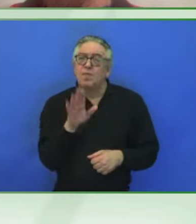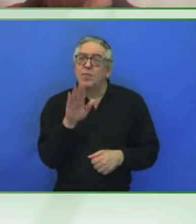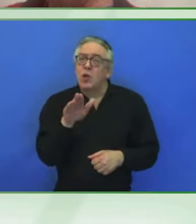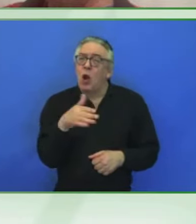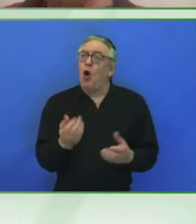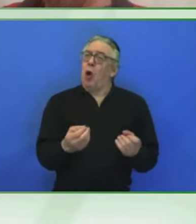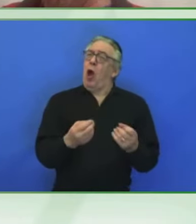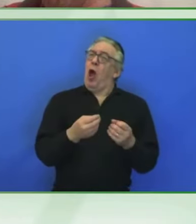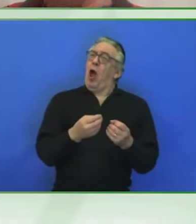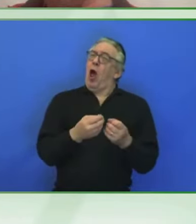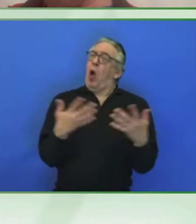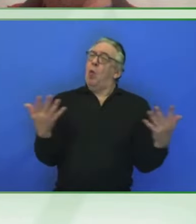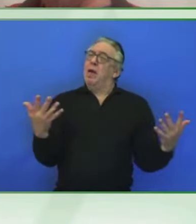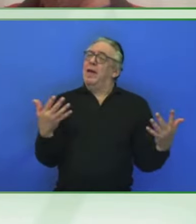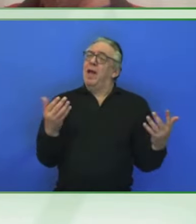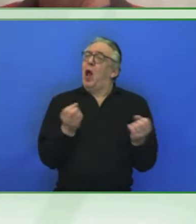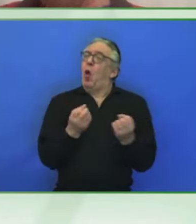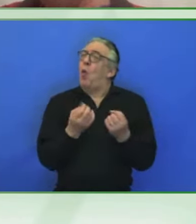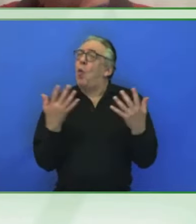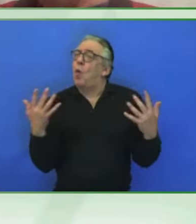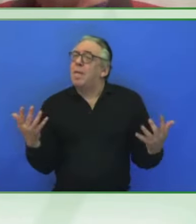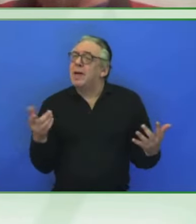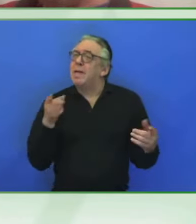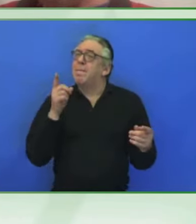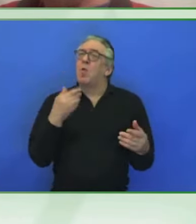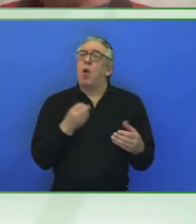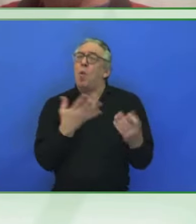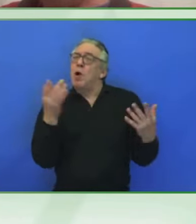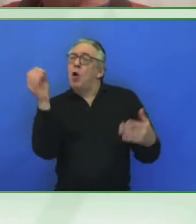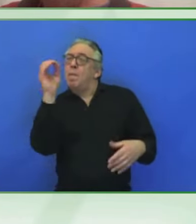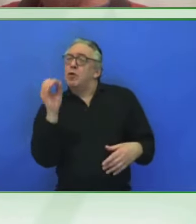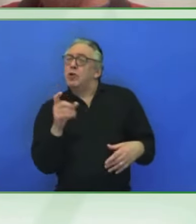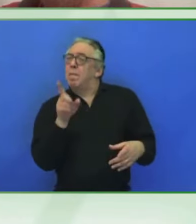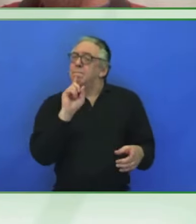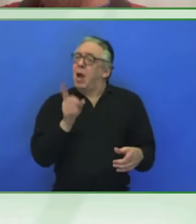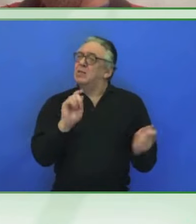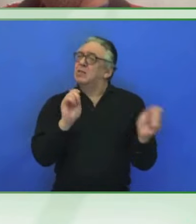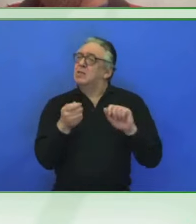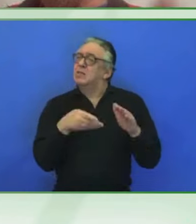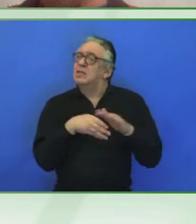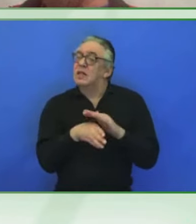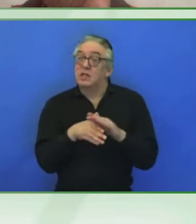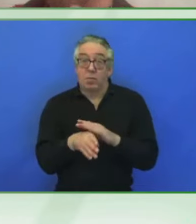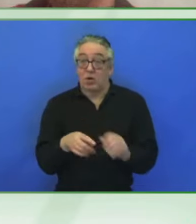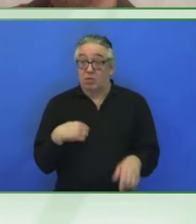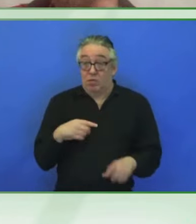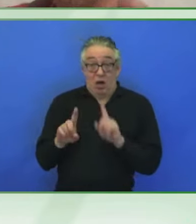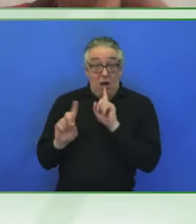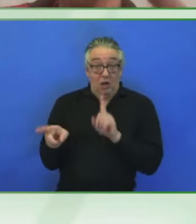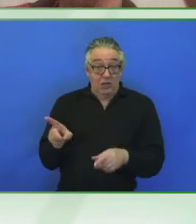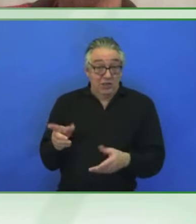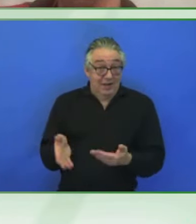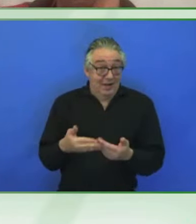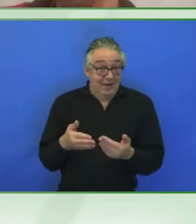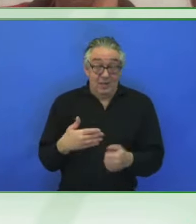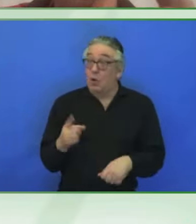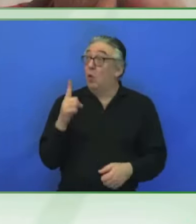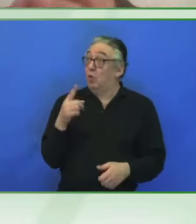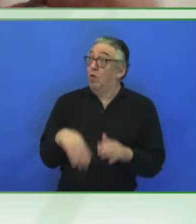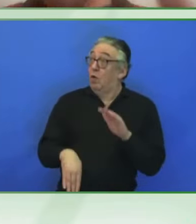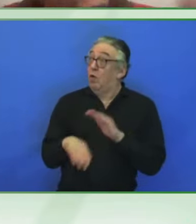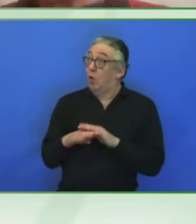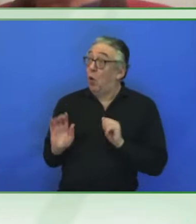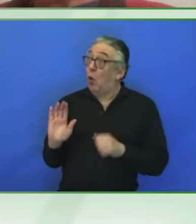accessible? What proportion? What's the percentage? It's very simple, it's 100%. You can't have a